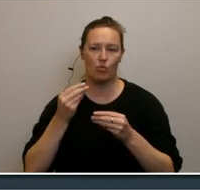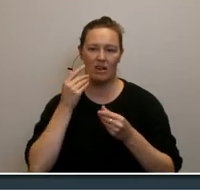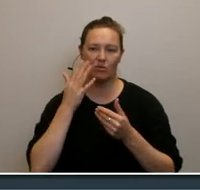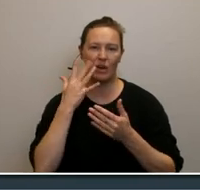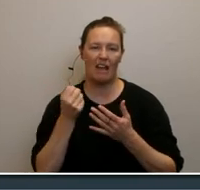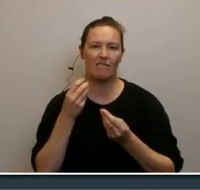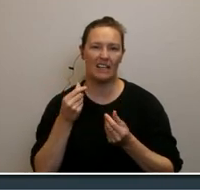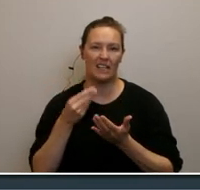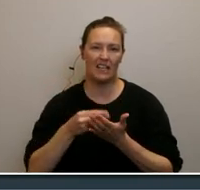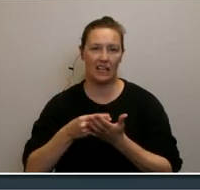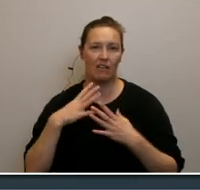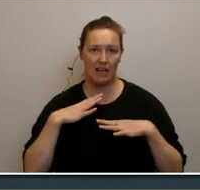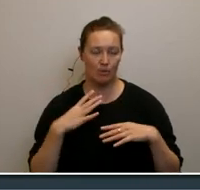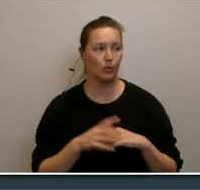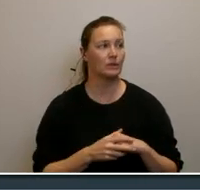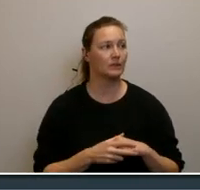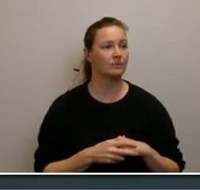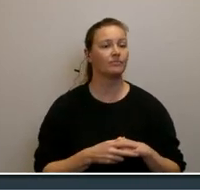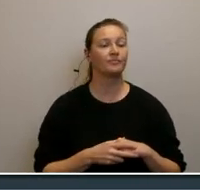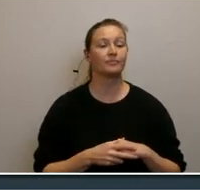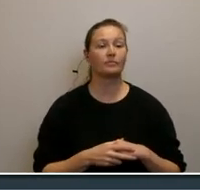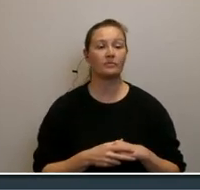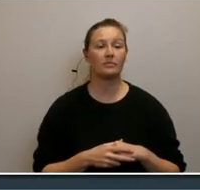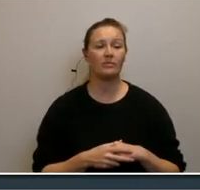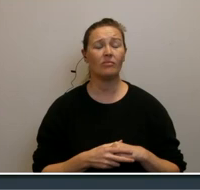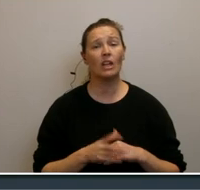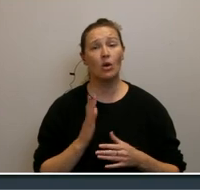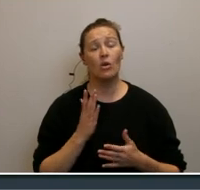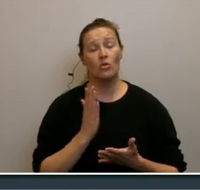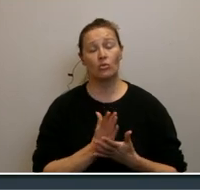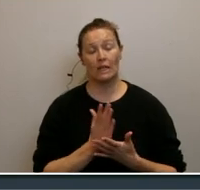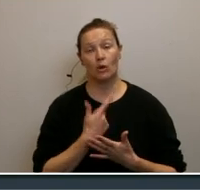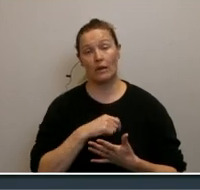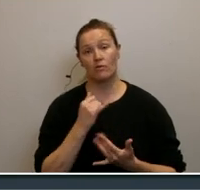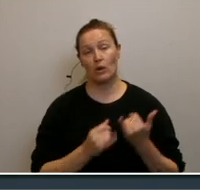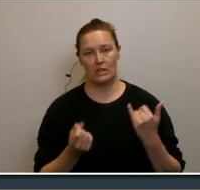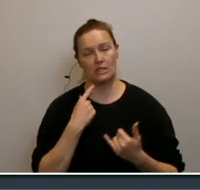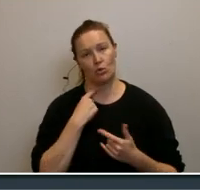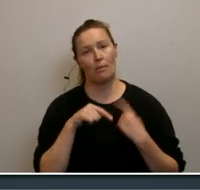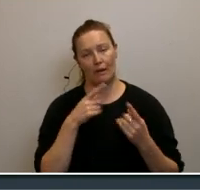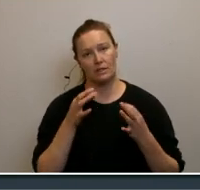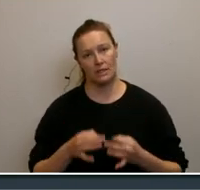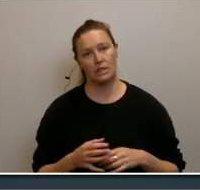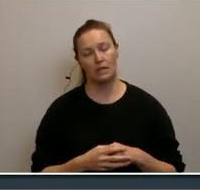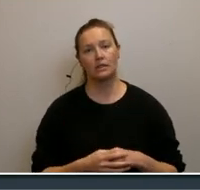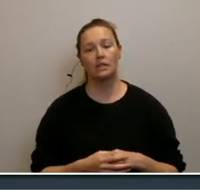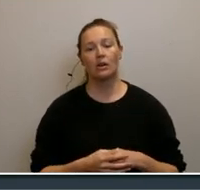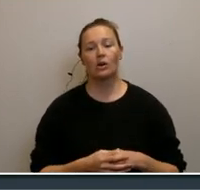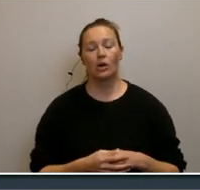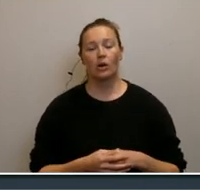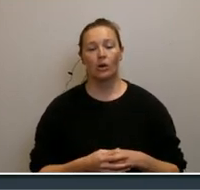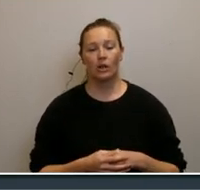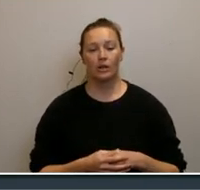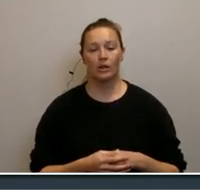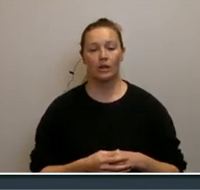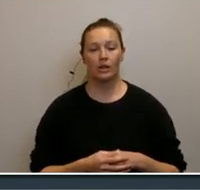become available again. Needless to say, we were very disappointed at the decision. We wanted to stress that